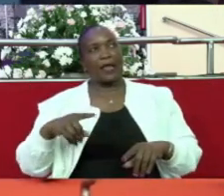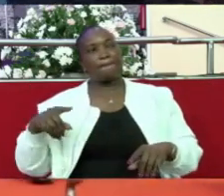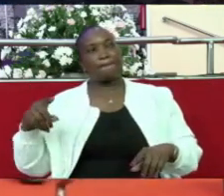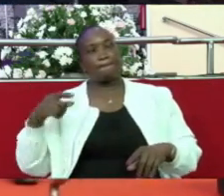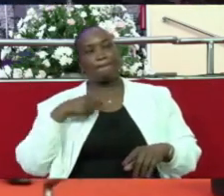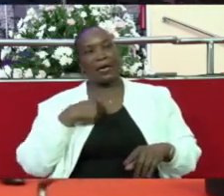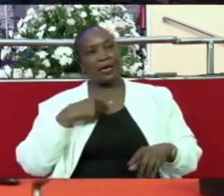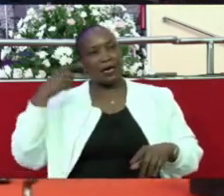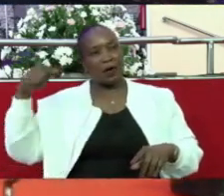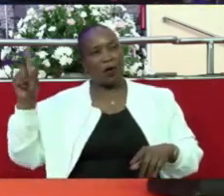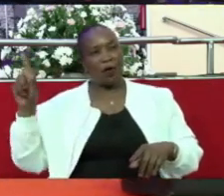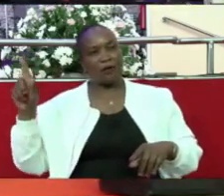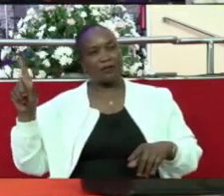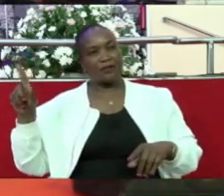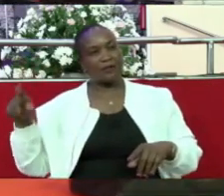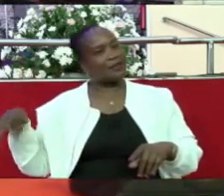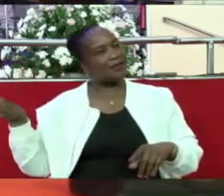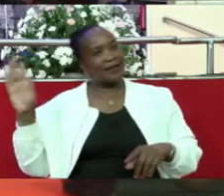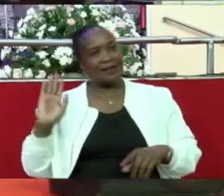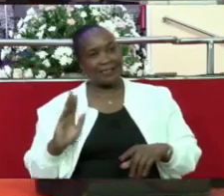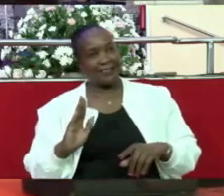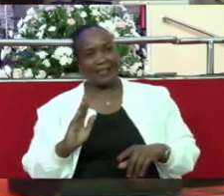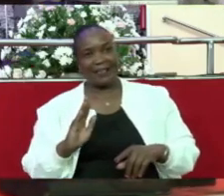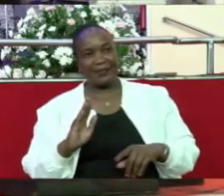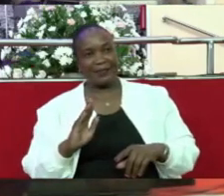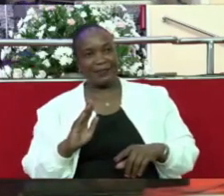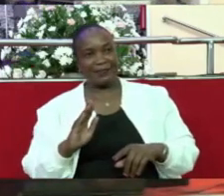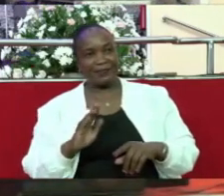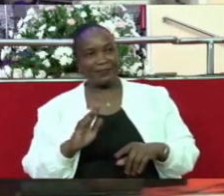we are told it's one of the highest mountains.